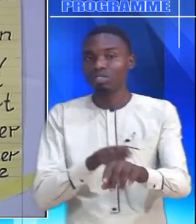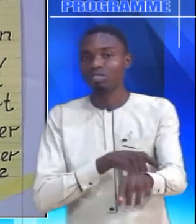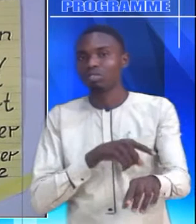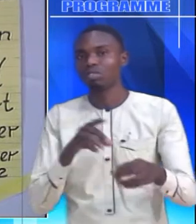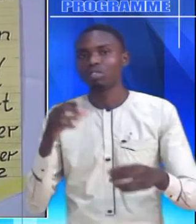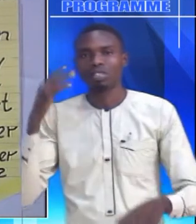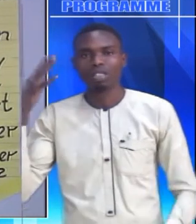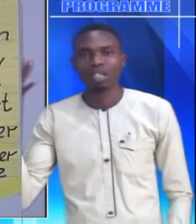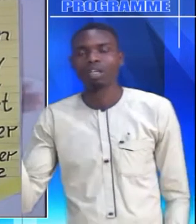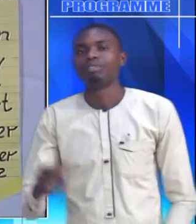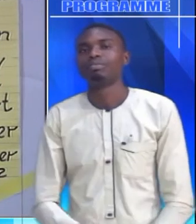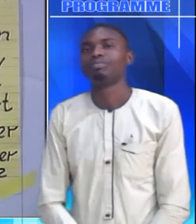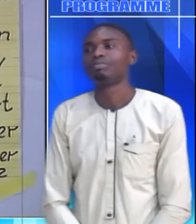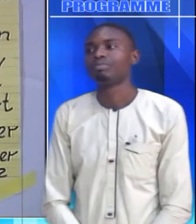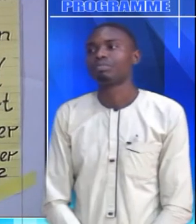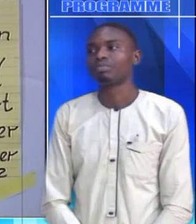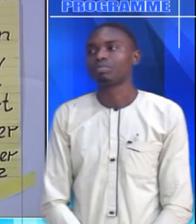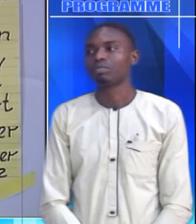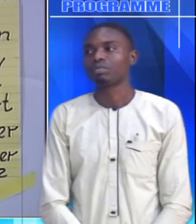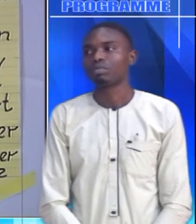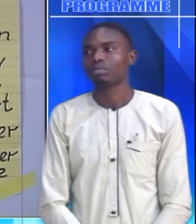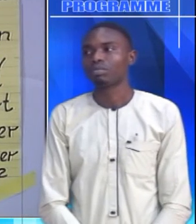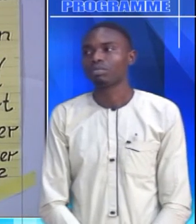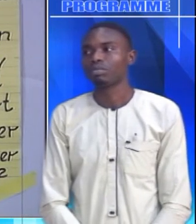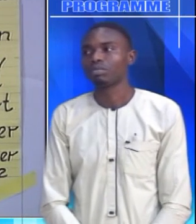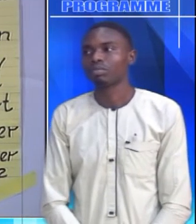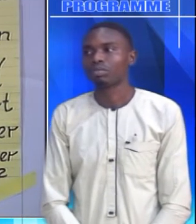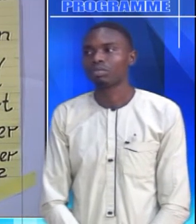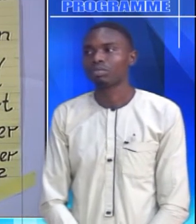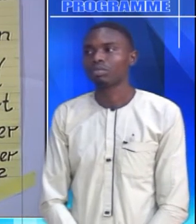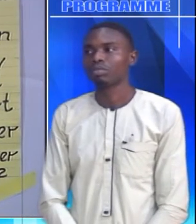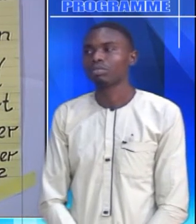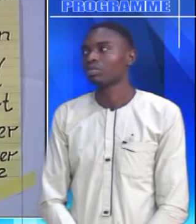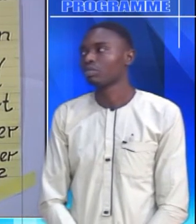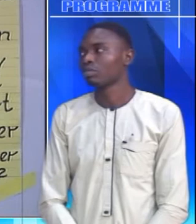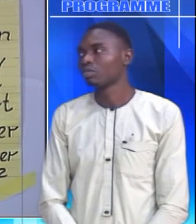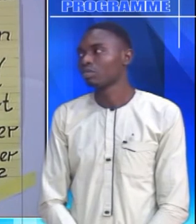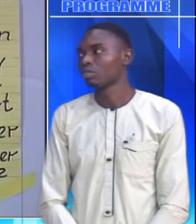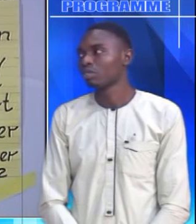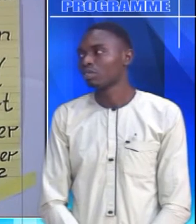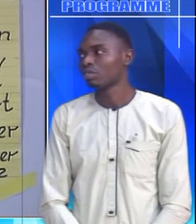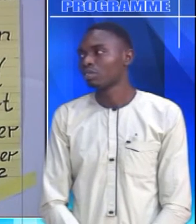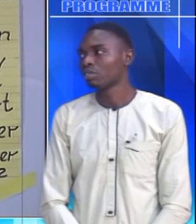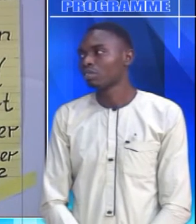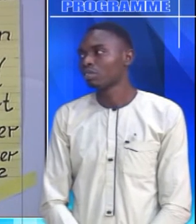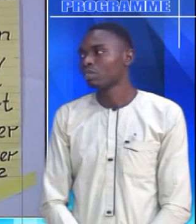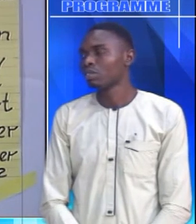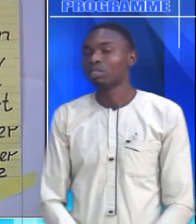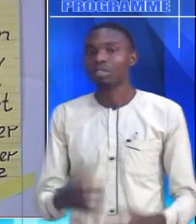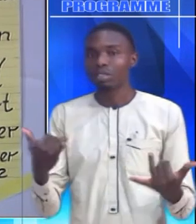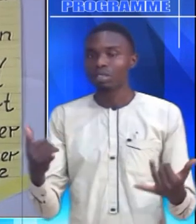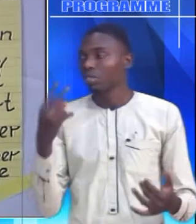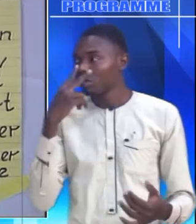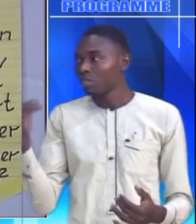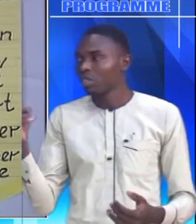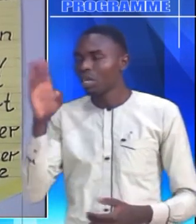What do you understand by babe? This small clothing you tie around your younger ones when you want to feed him or her is known as what? Babe. And